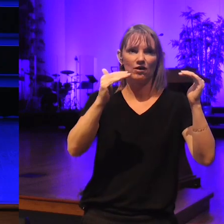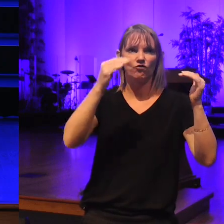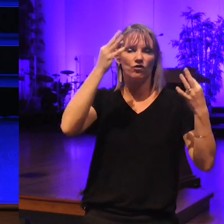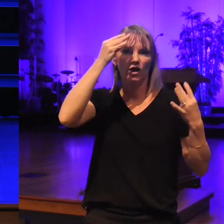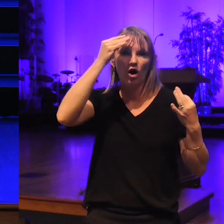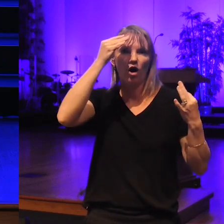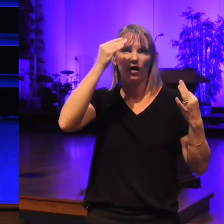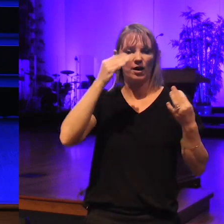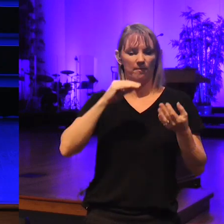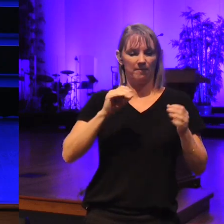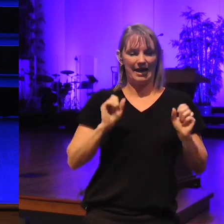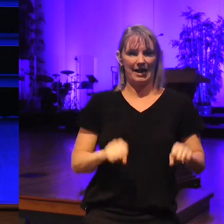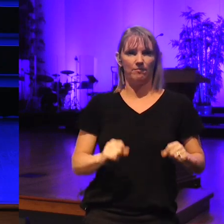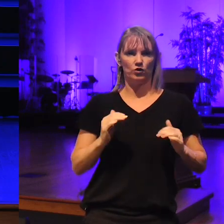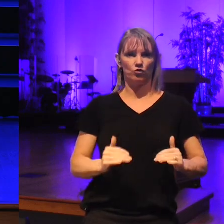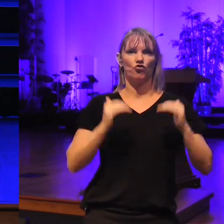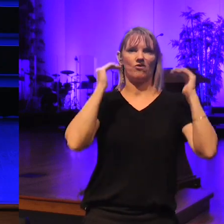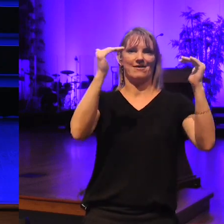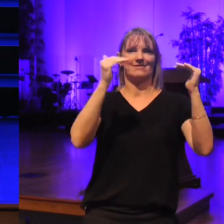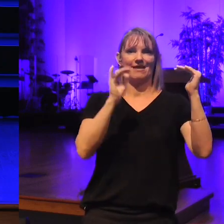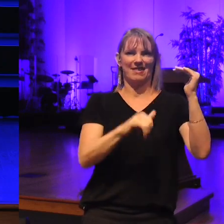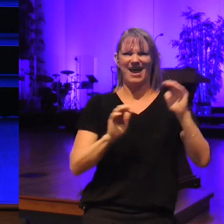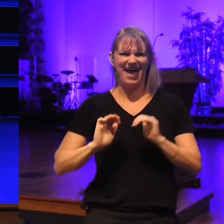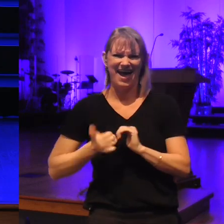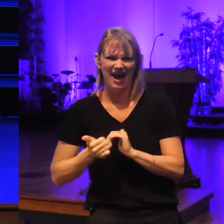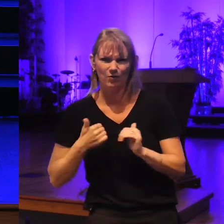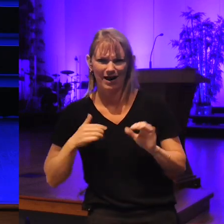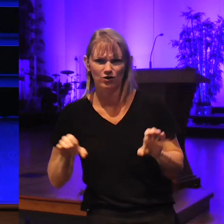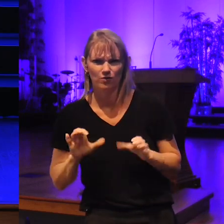that. Now, how do I do that?